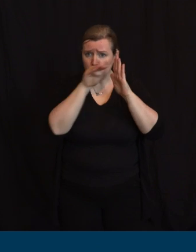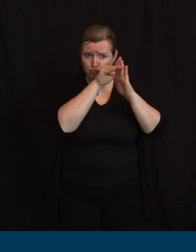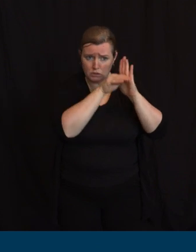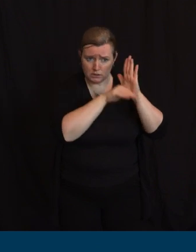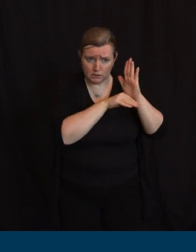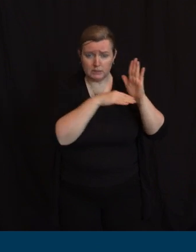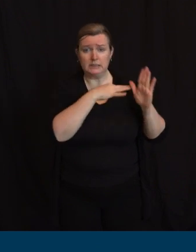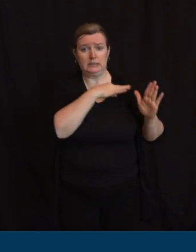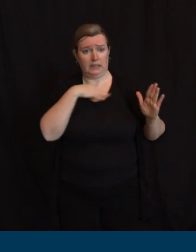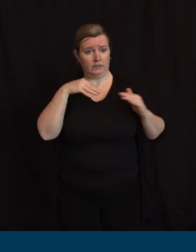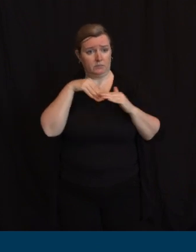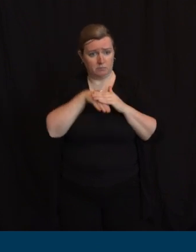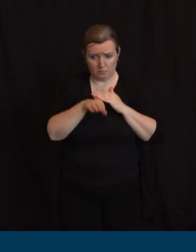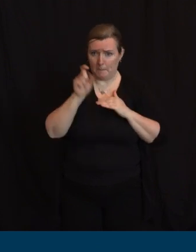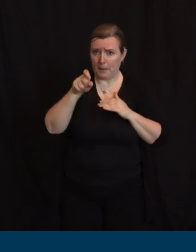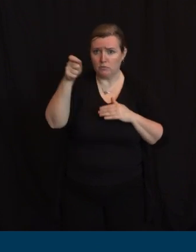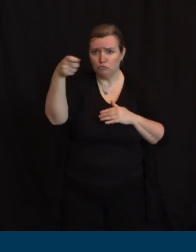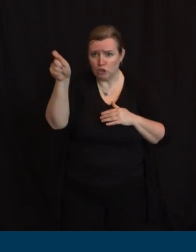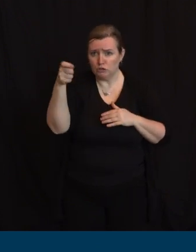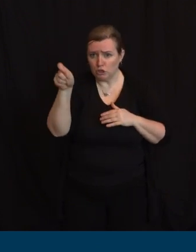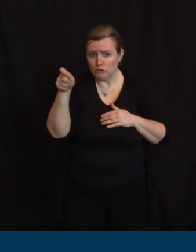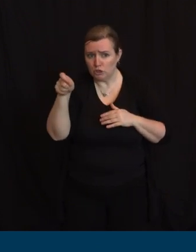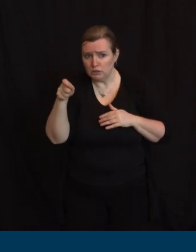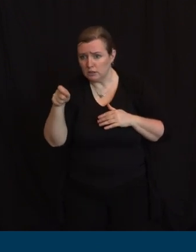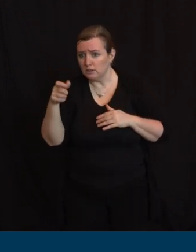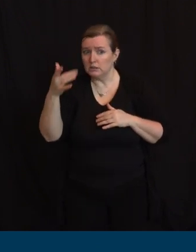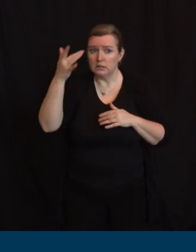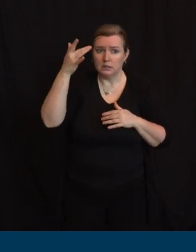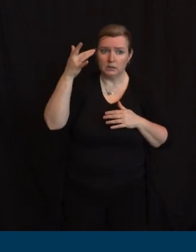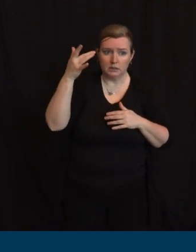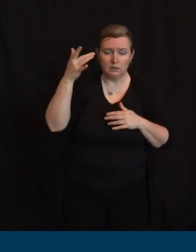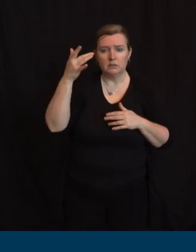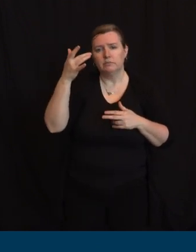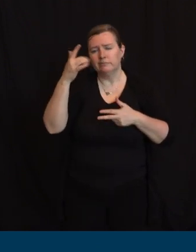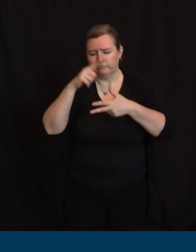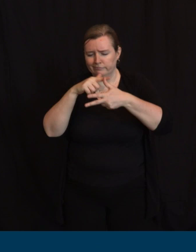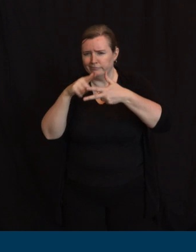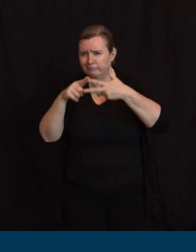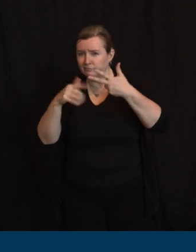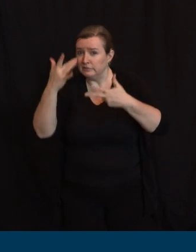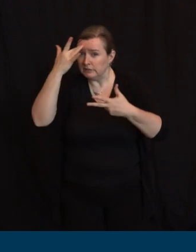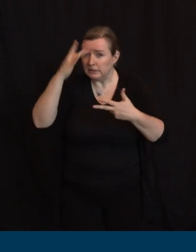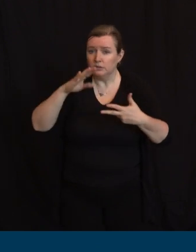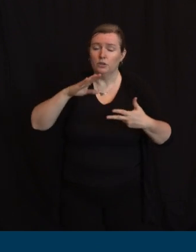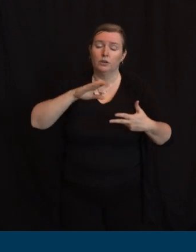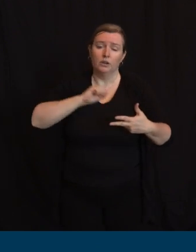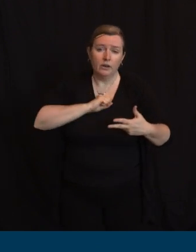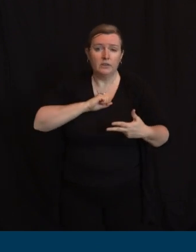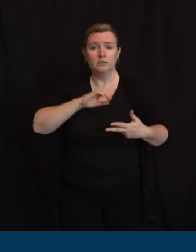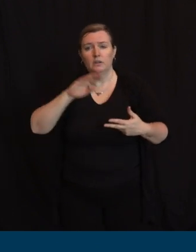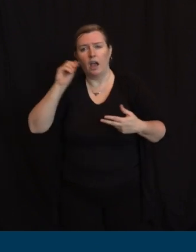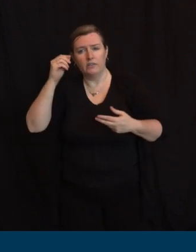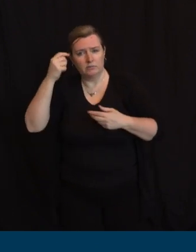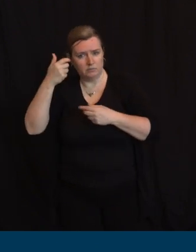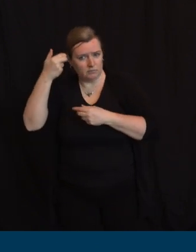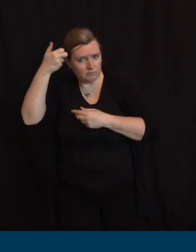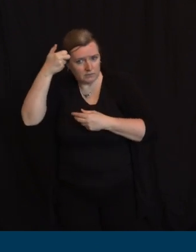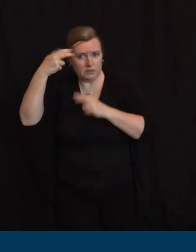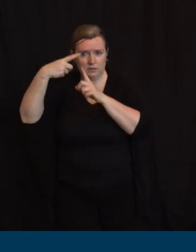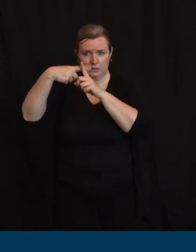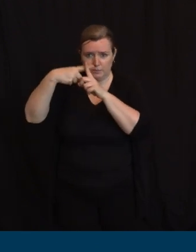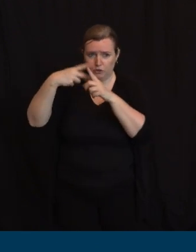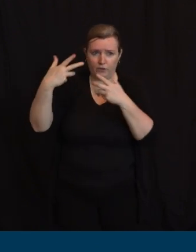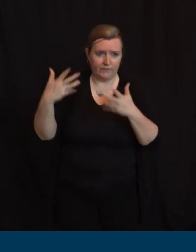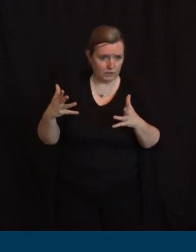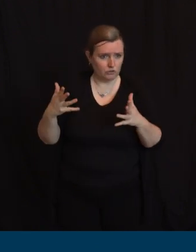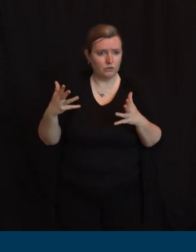notice was displayed at the main entrance. The notice provided current statistics of positive